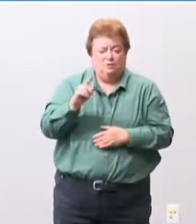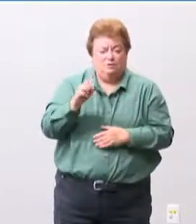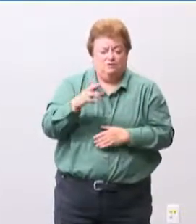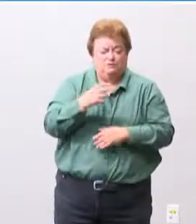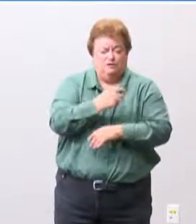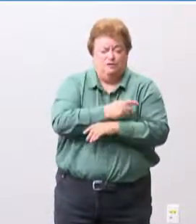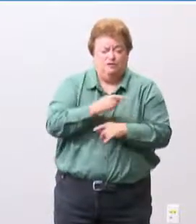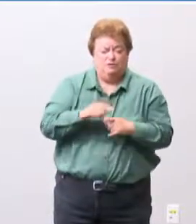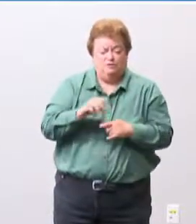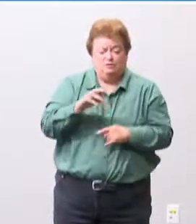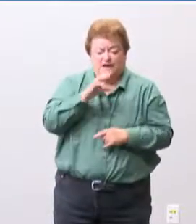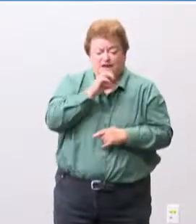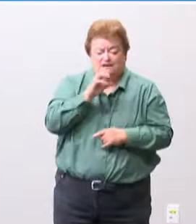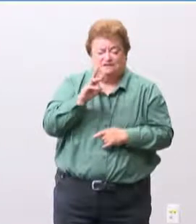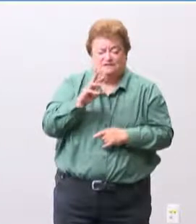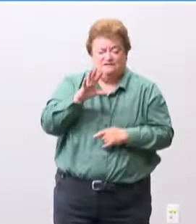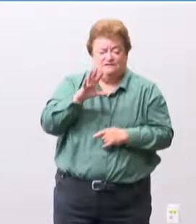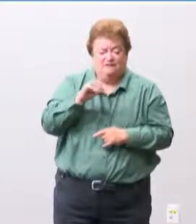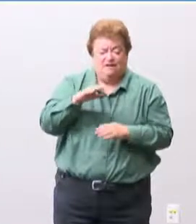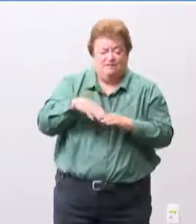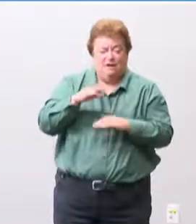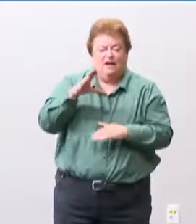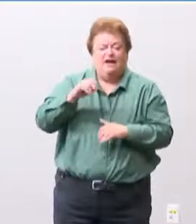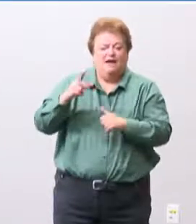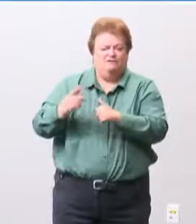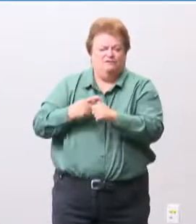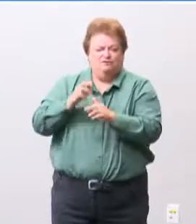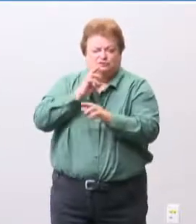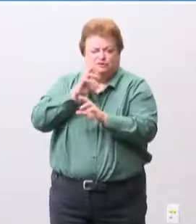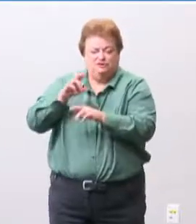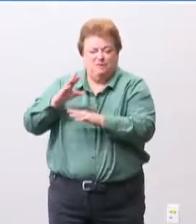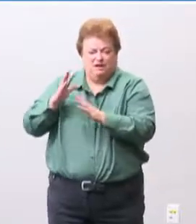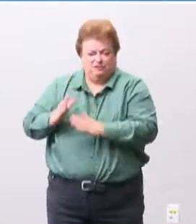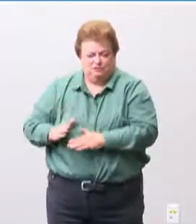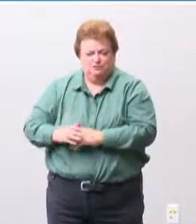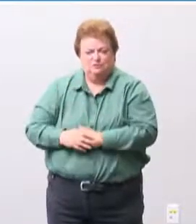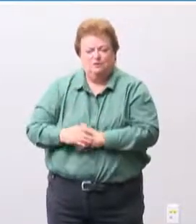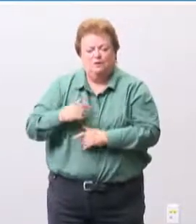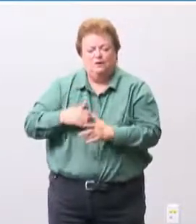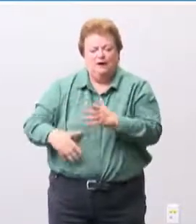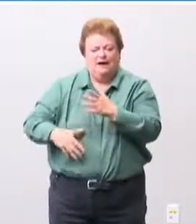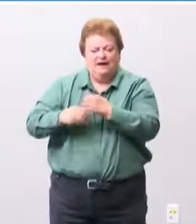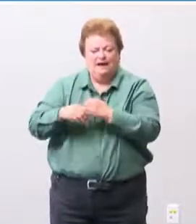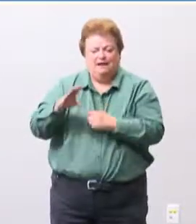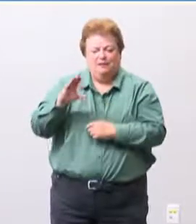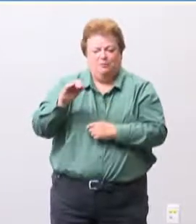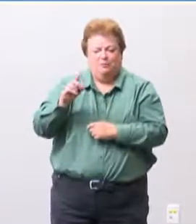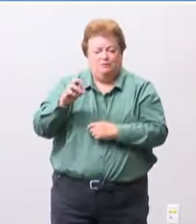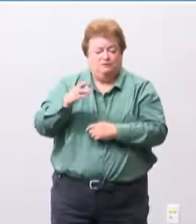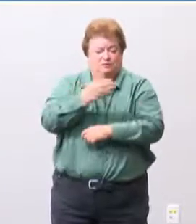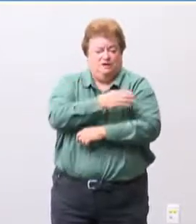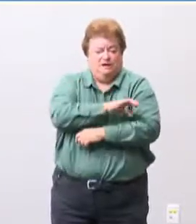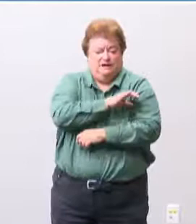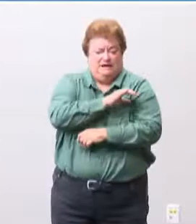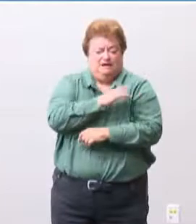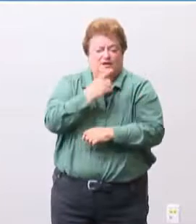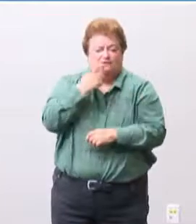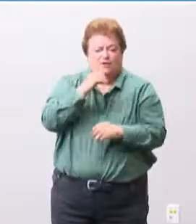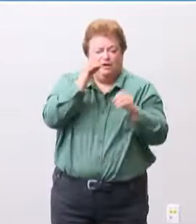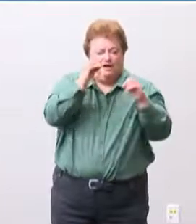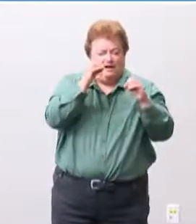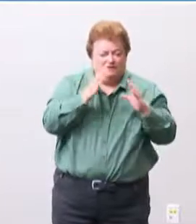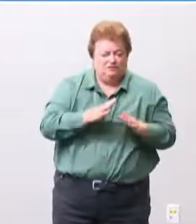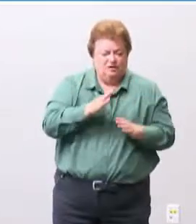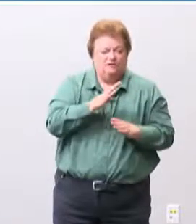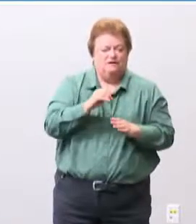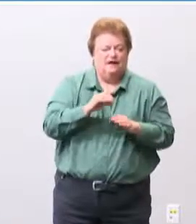people 65 and older and first responders. We are adding a booster dose clinic for educators and